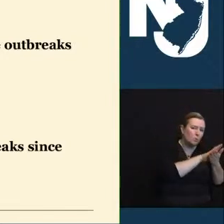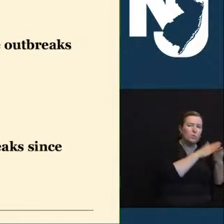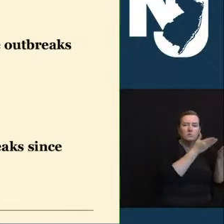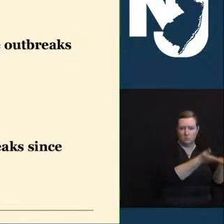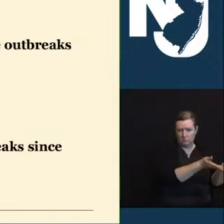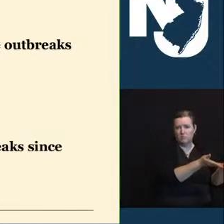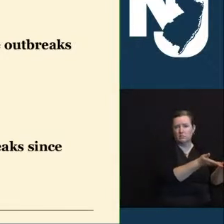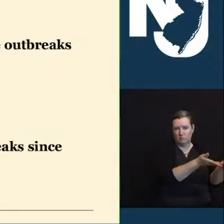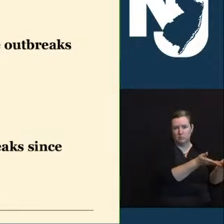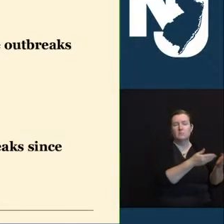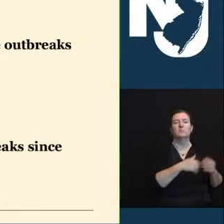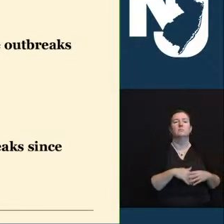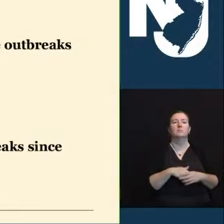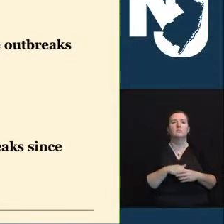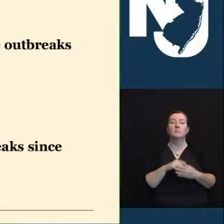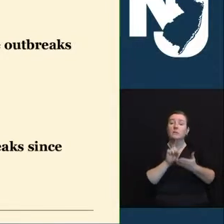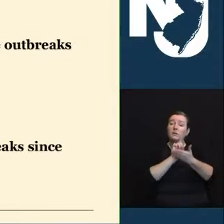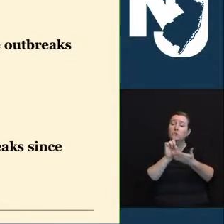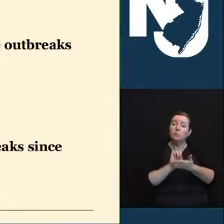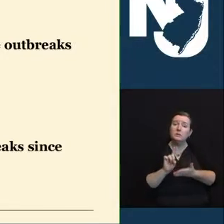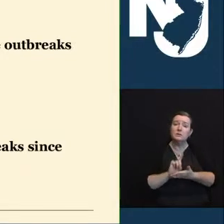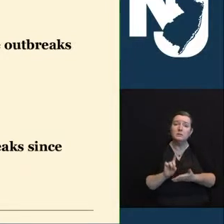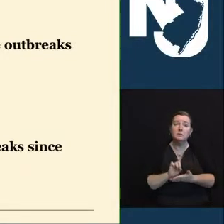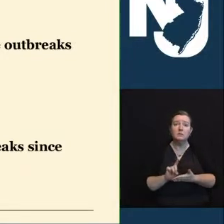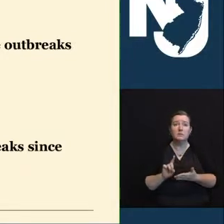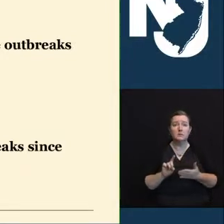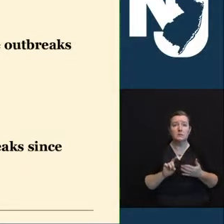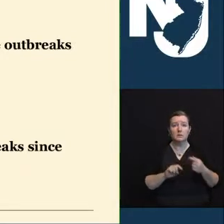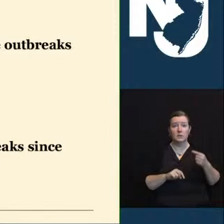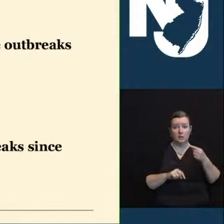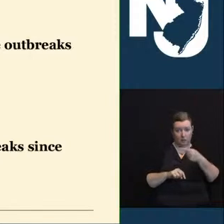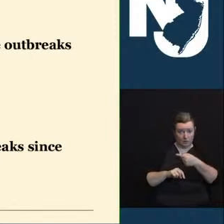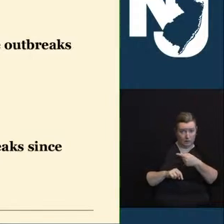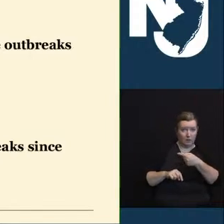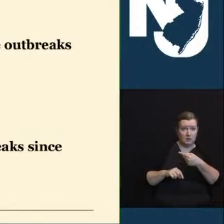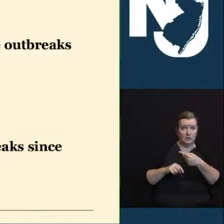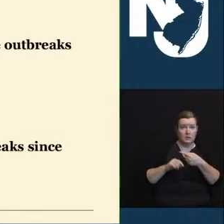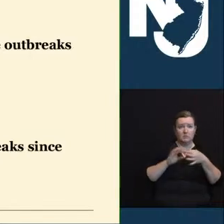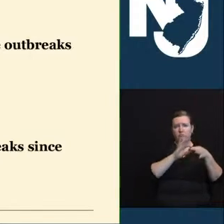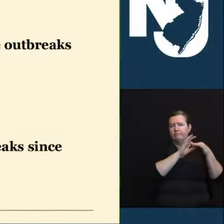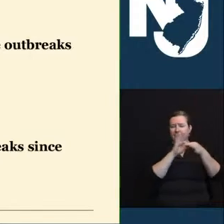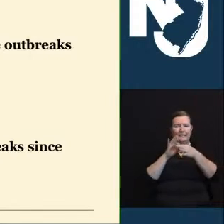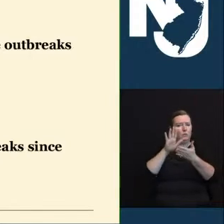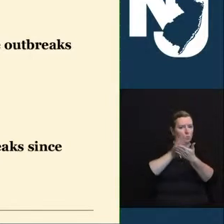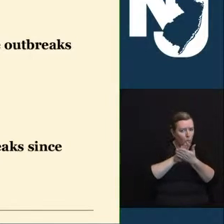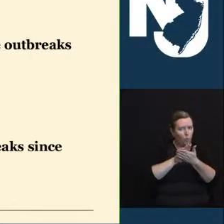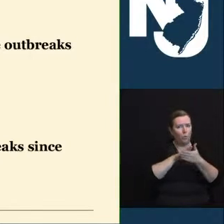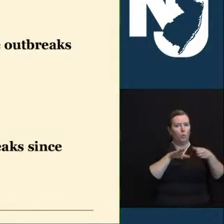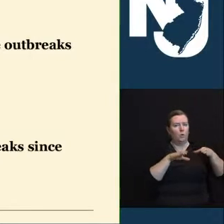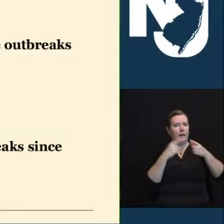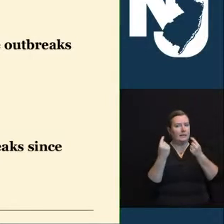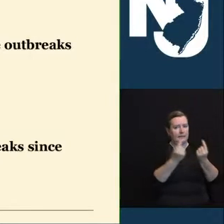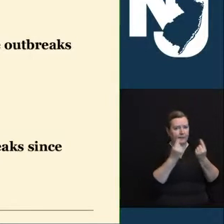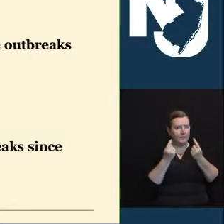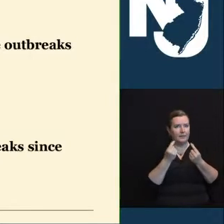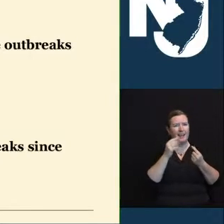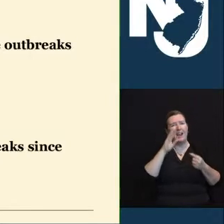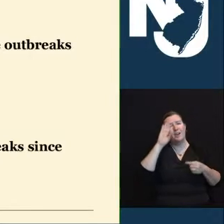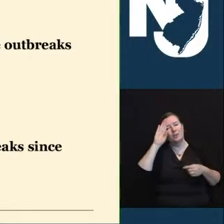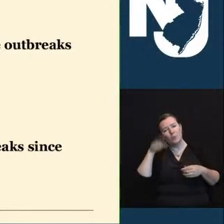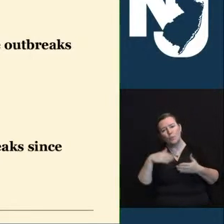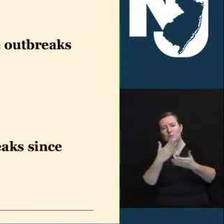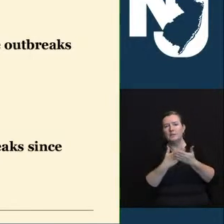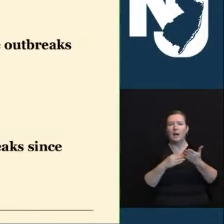week, these are the cases which are directly linked to in-school activities. We know that there are students, faculty,